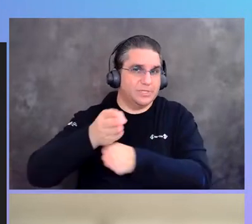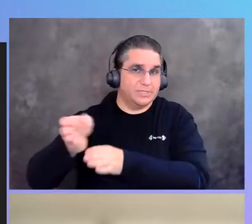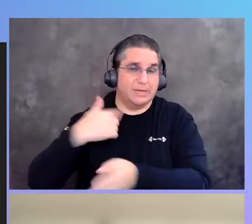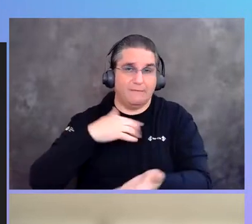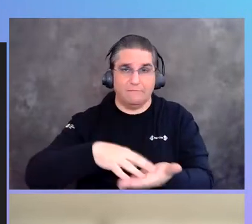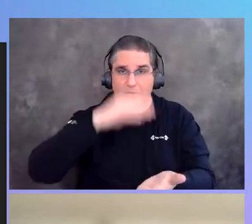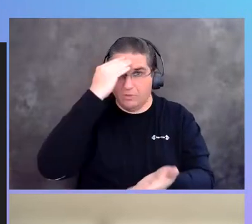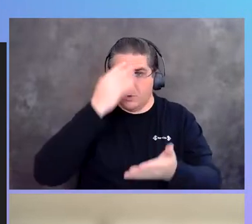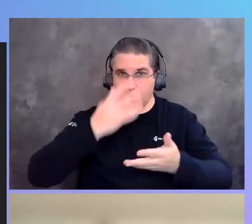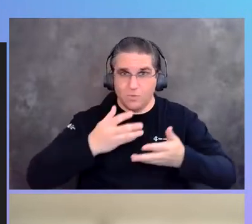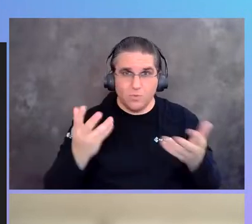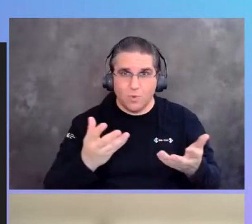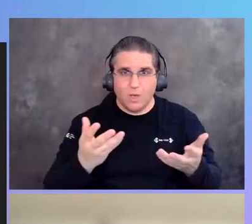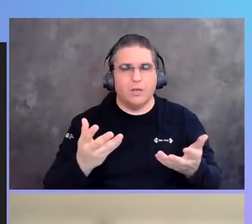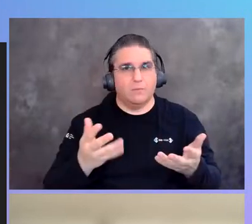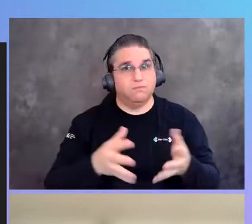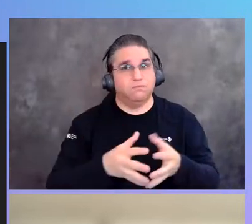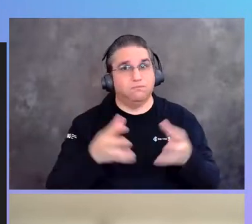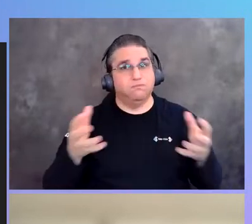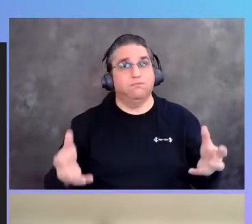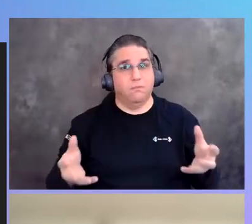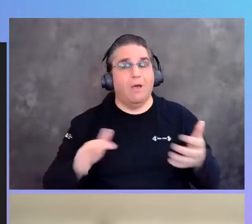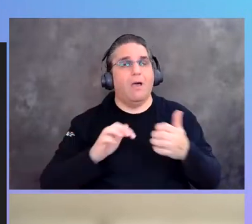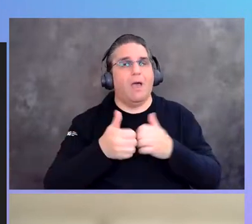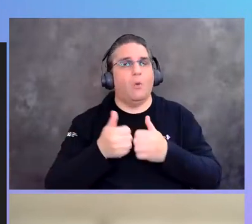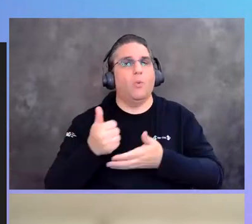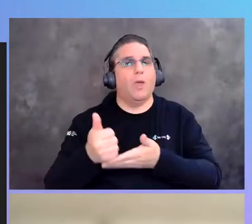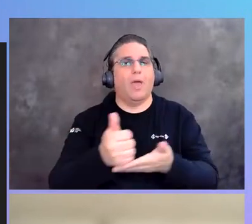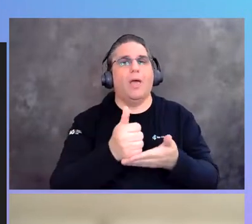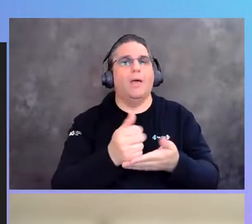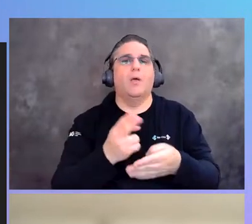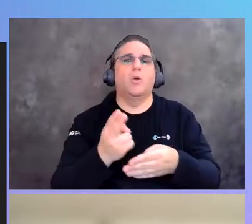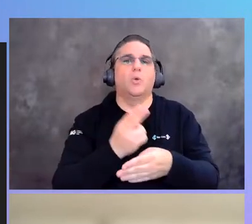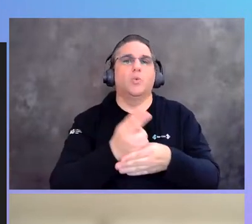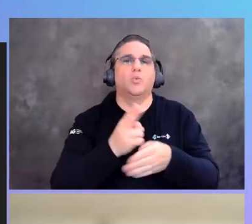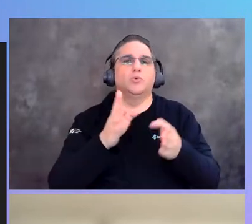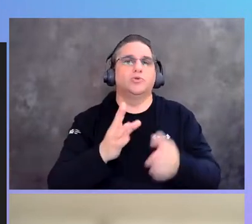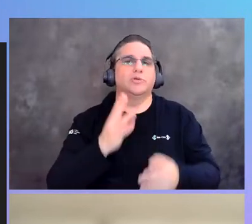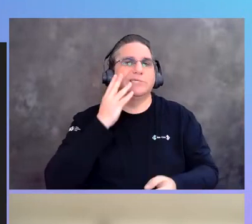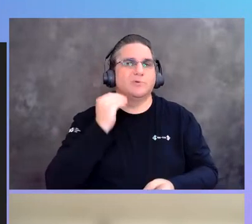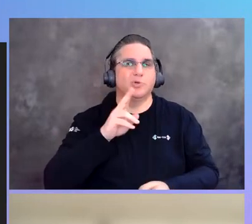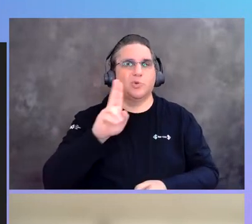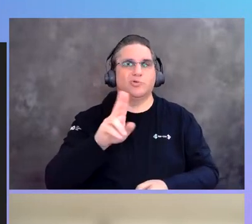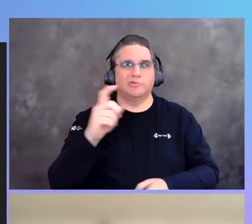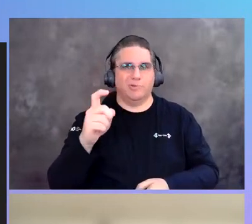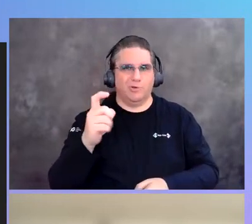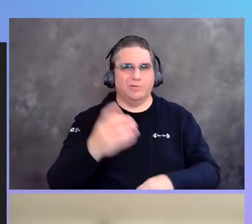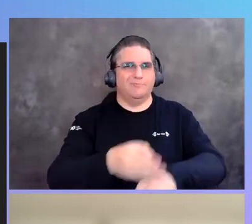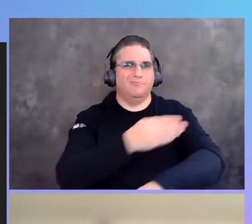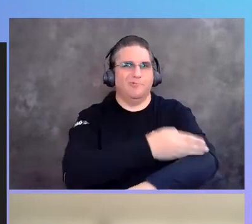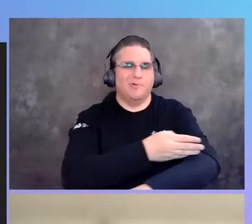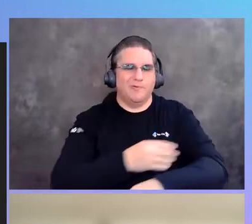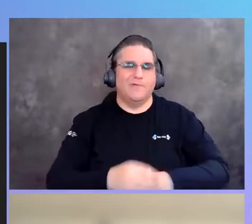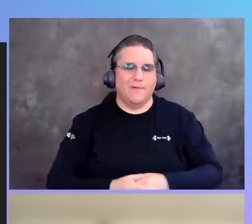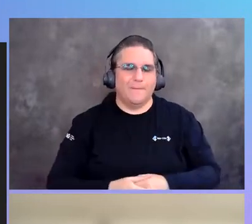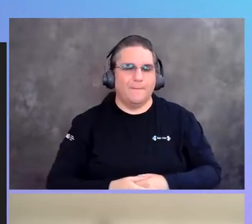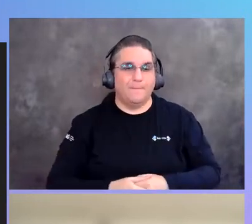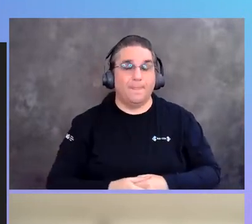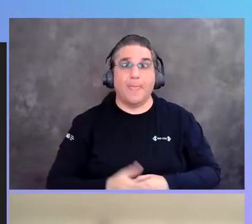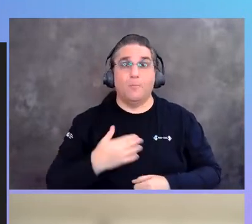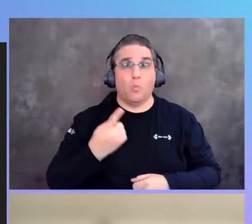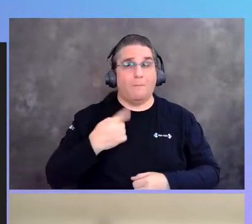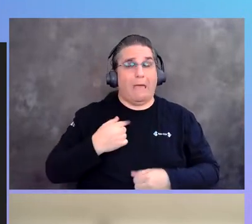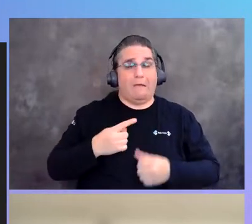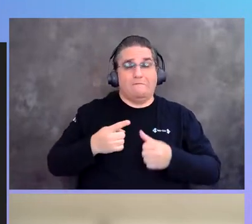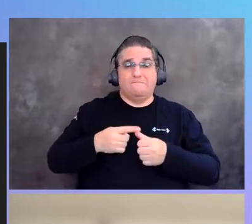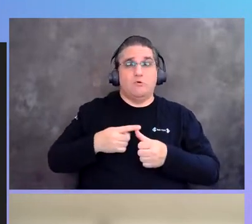how to improve the user experience for people. One of my very first roles, I was working for the UK government, for the Department